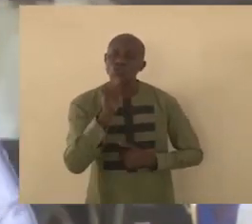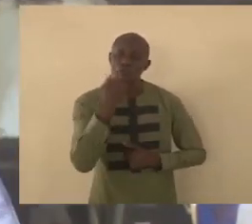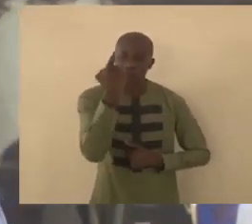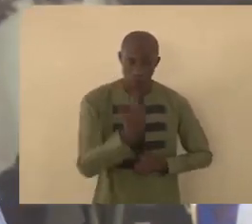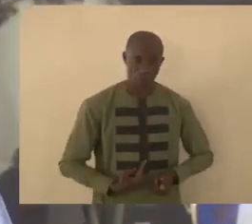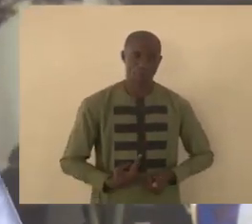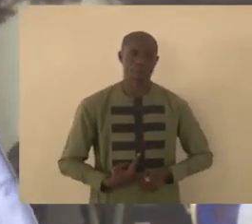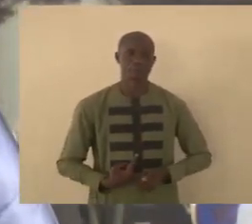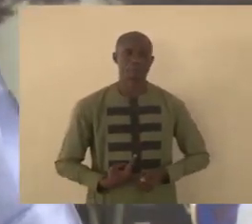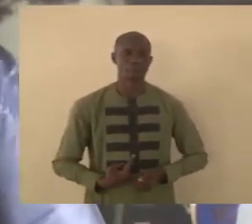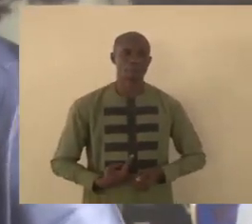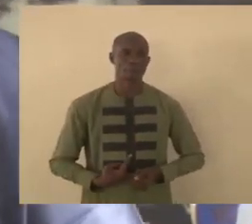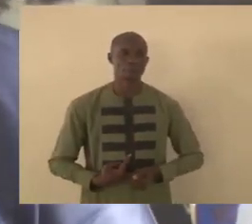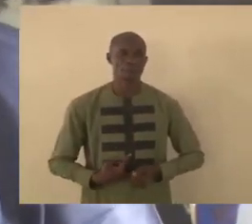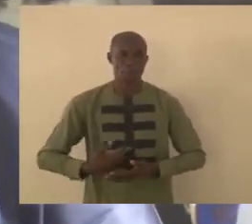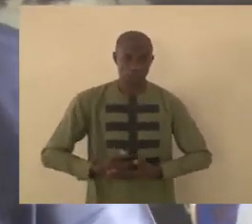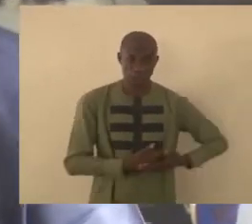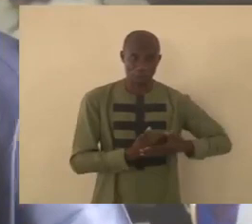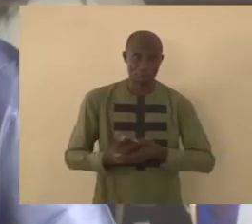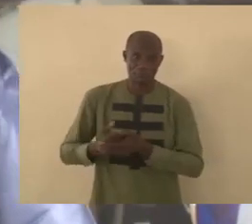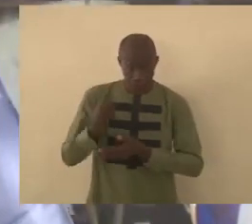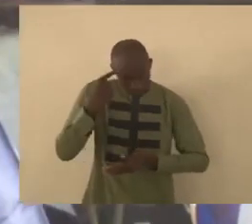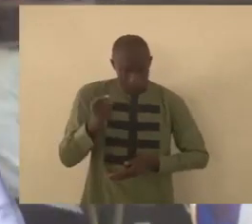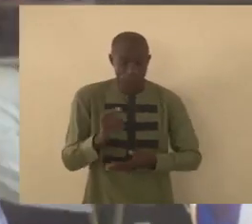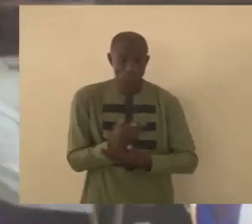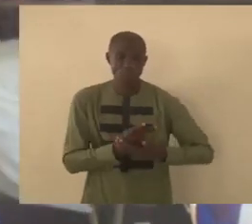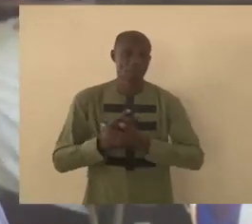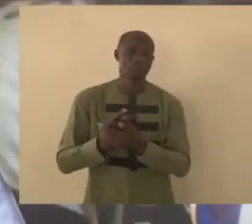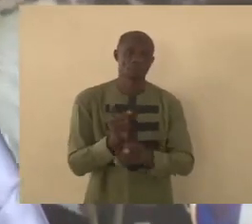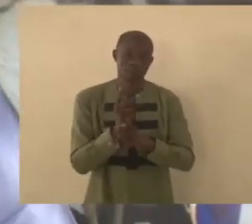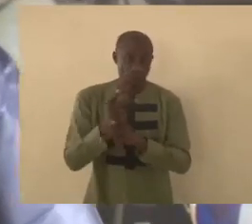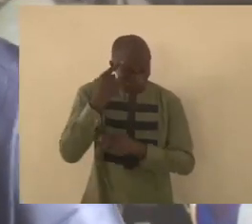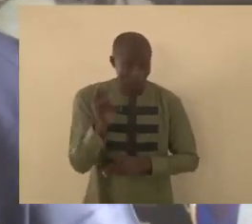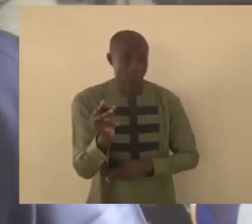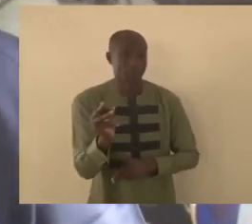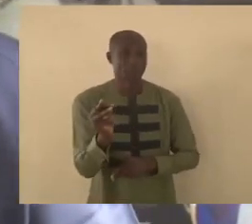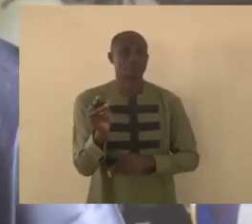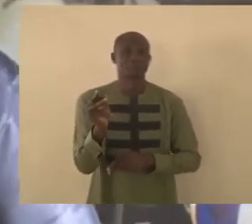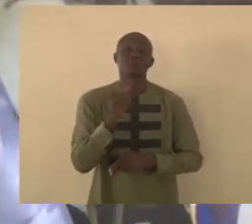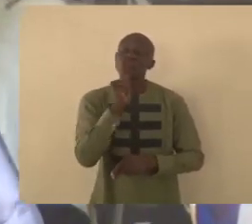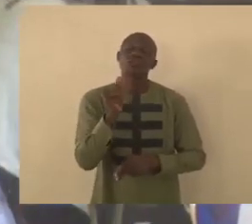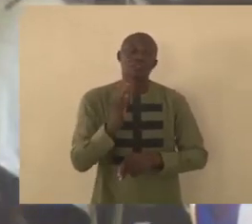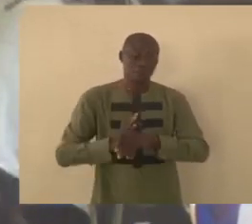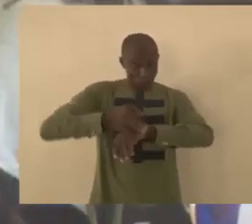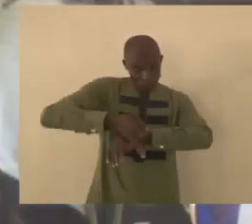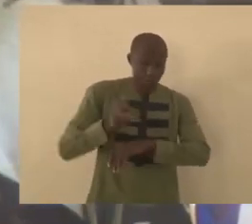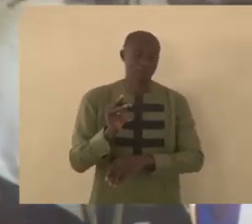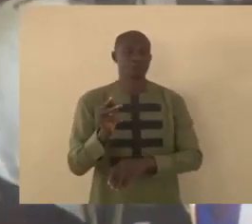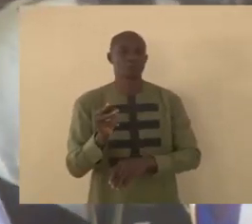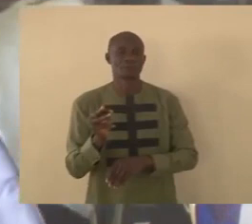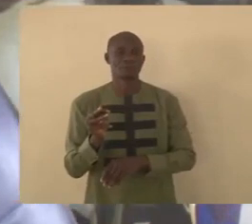not only they were nursing them like babies, and they didn't try to impose themselves on